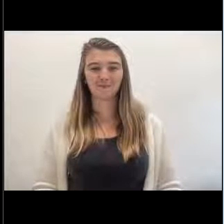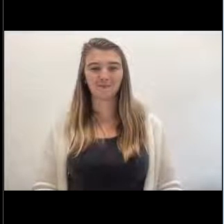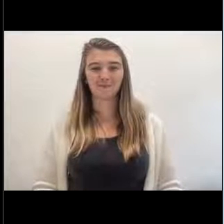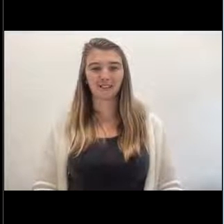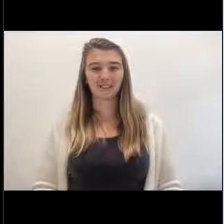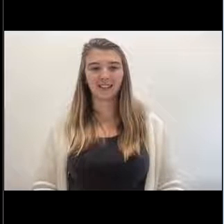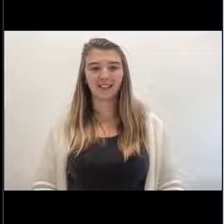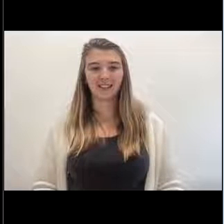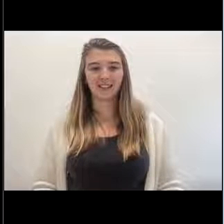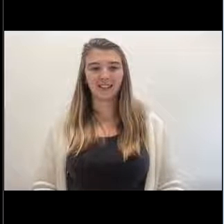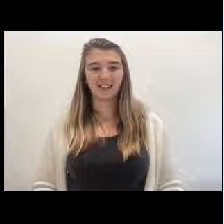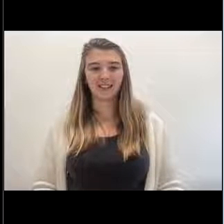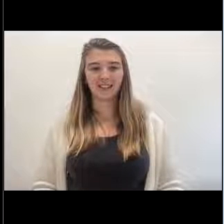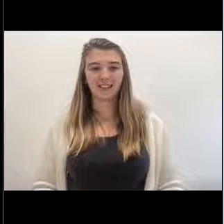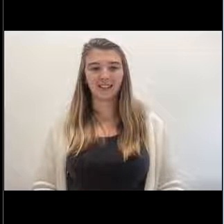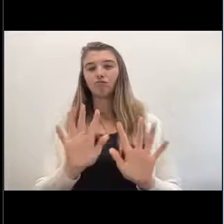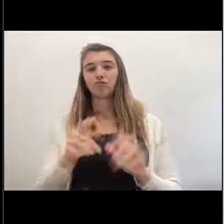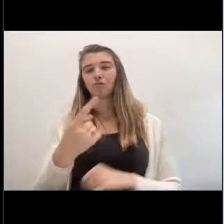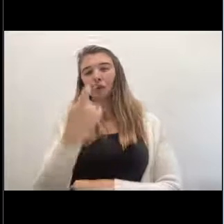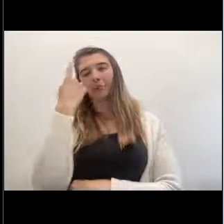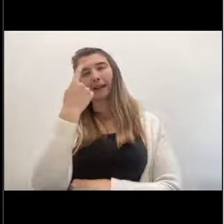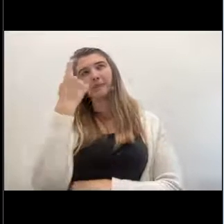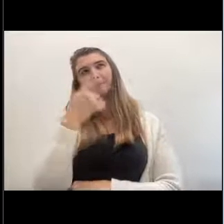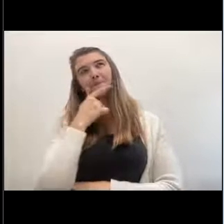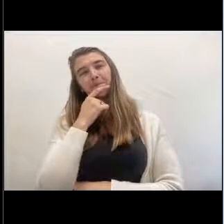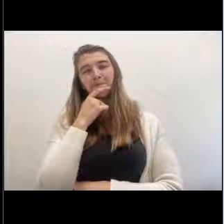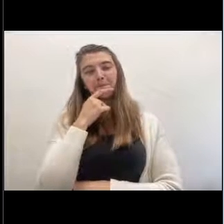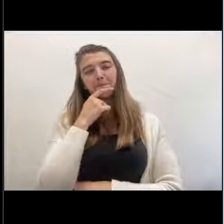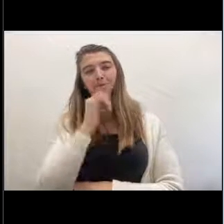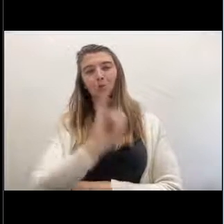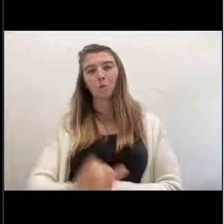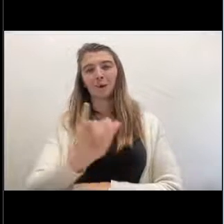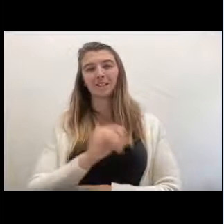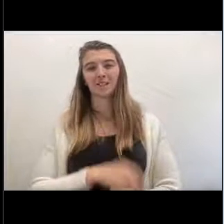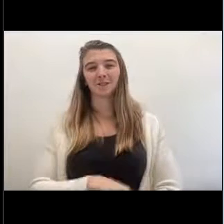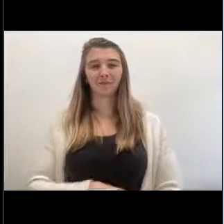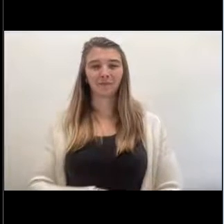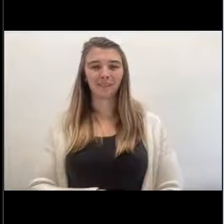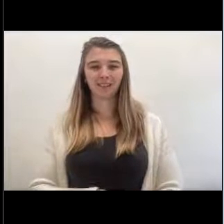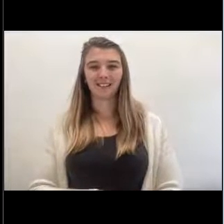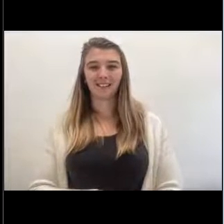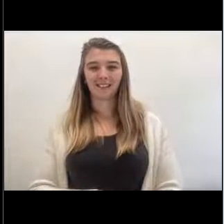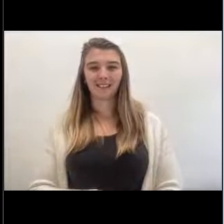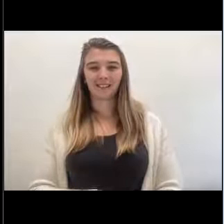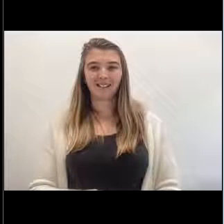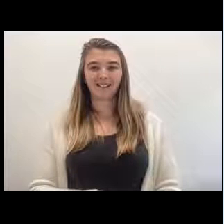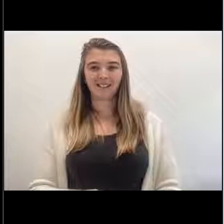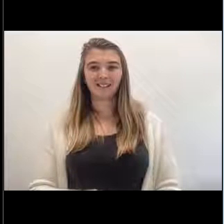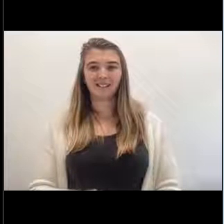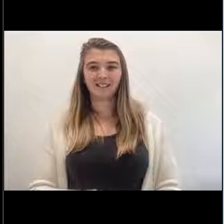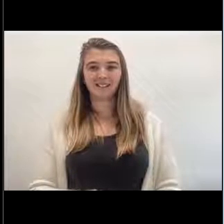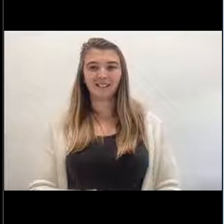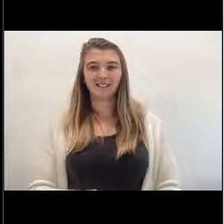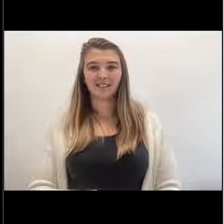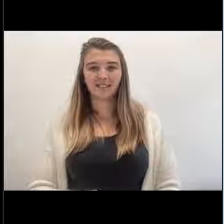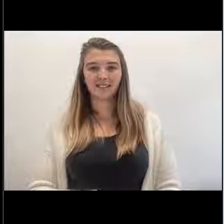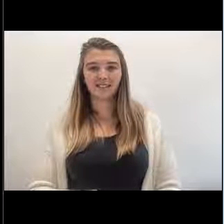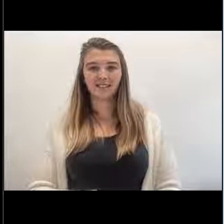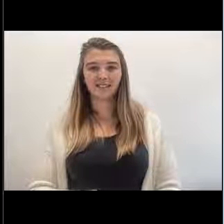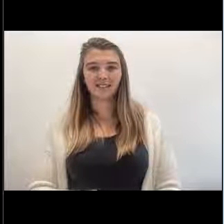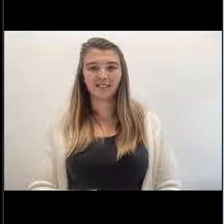give you a bit of time to have a look at those and have a think about what your answer is going to be. I can see we've already got some great questions coming in